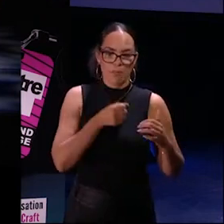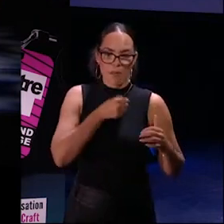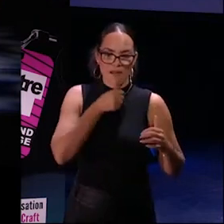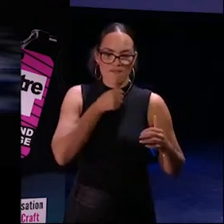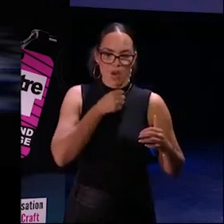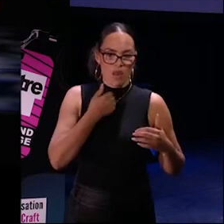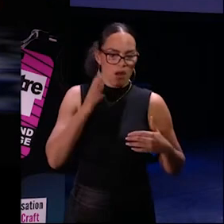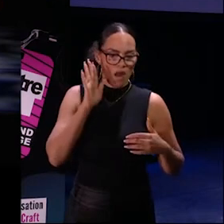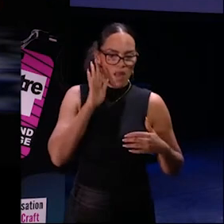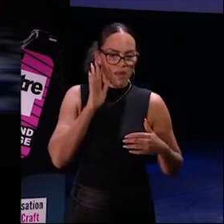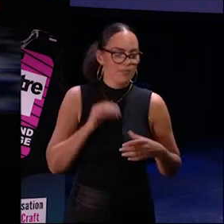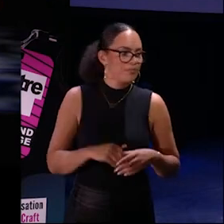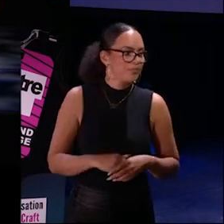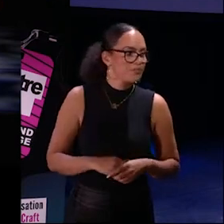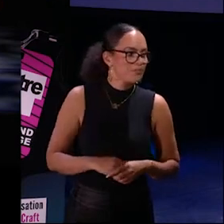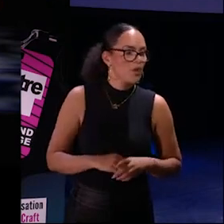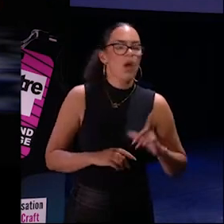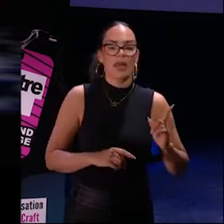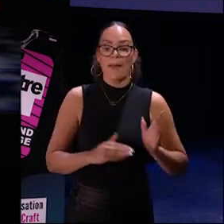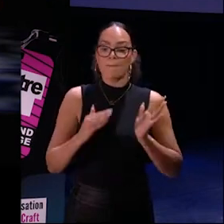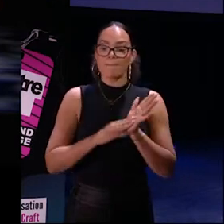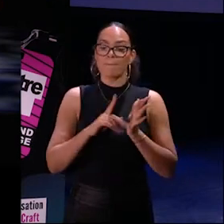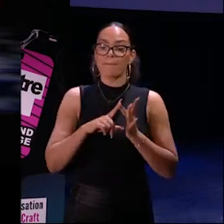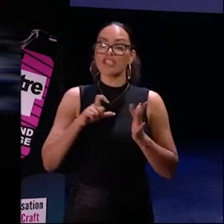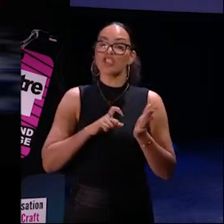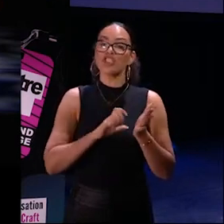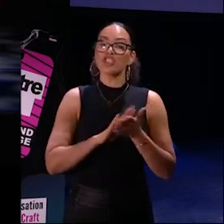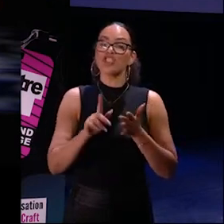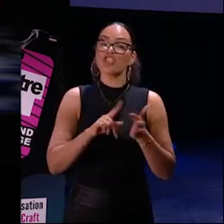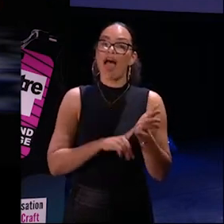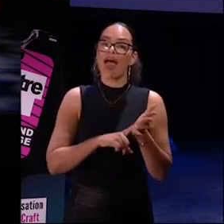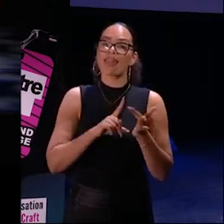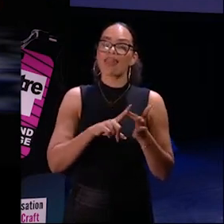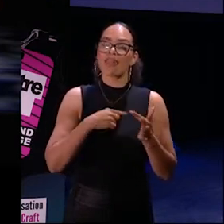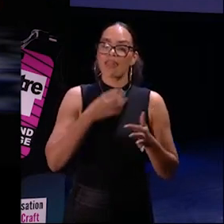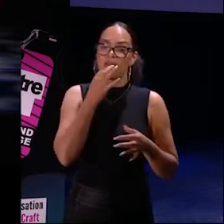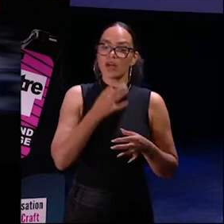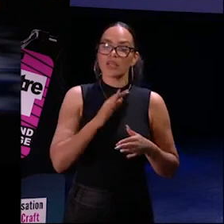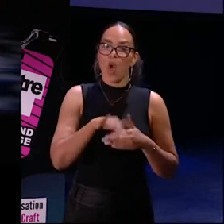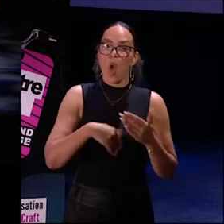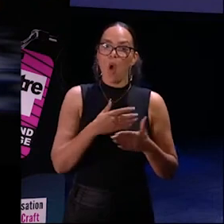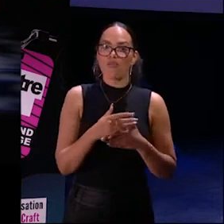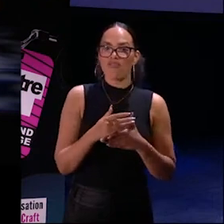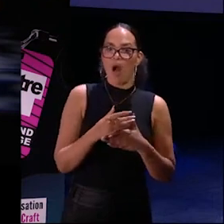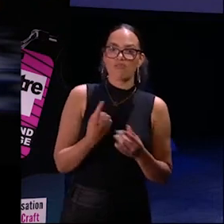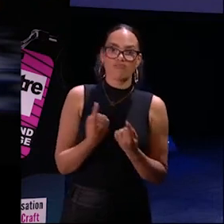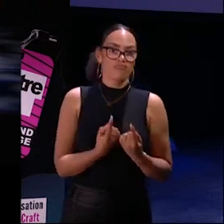already happening with yourself? Michelle has a question, and they are asking, what would you feel about selling props on that have already had a